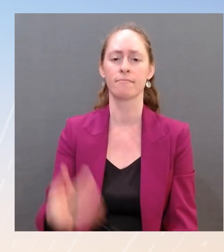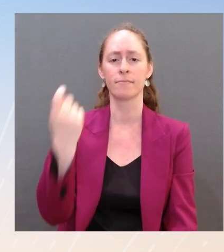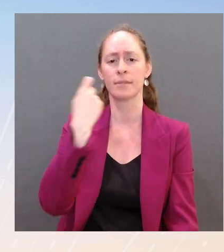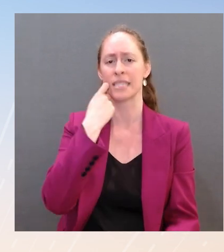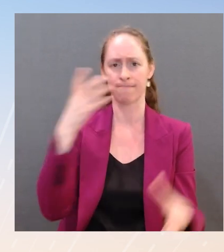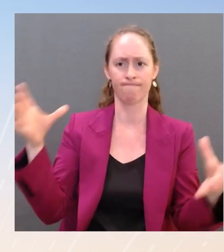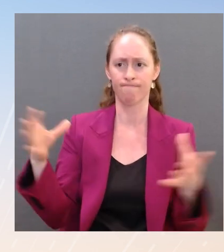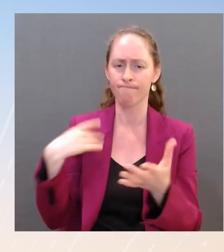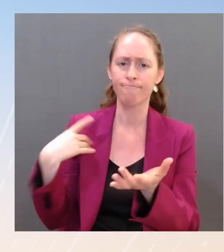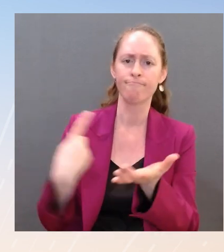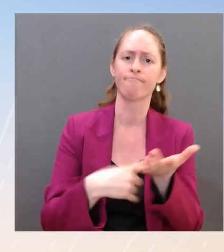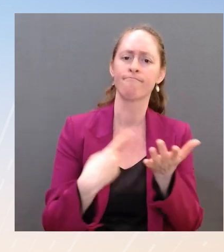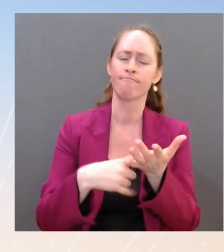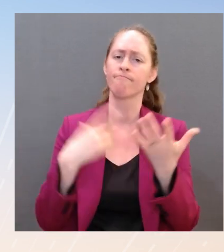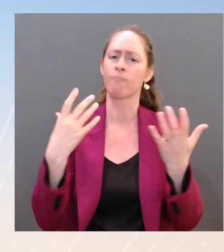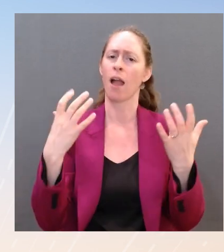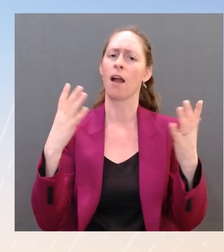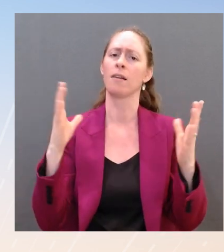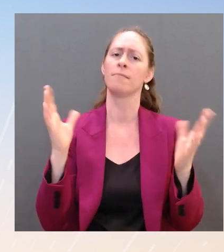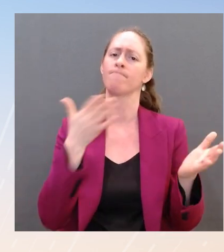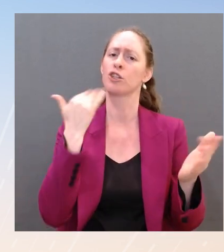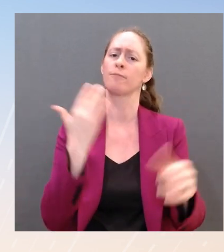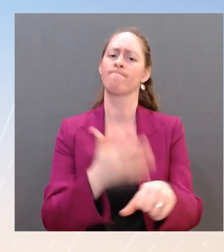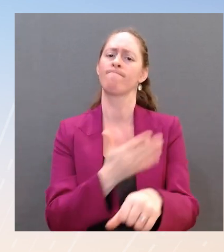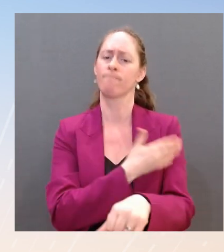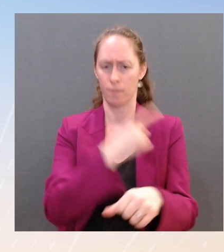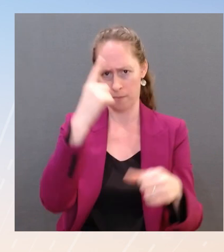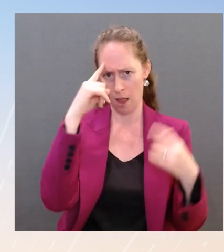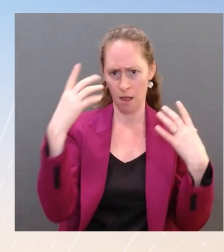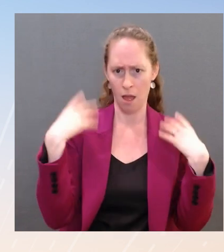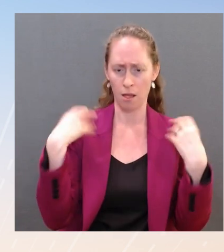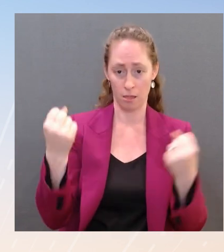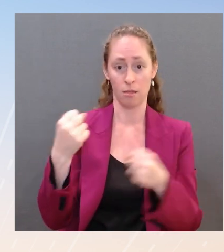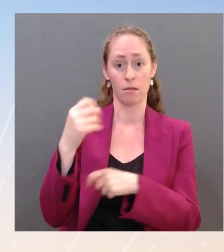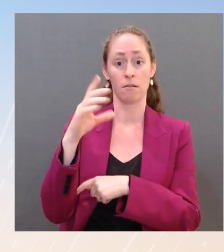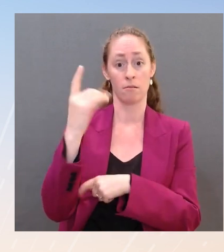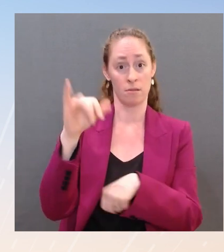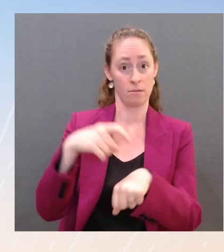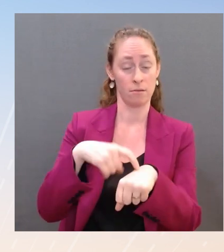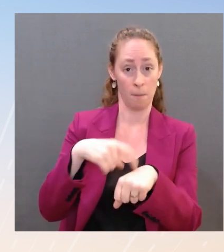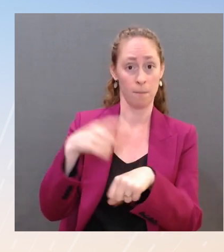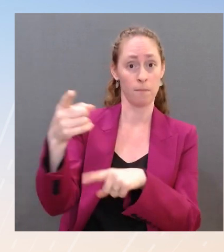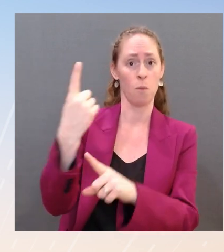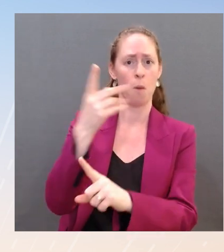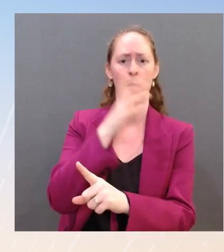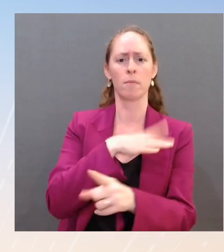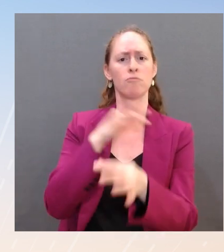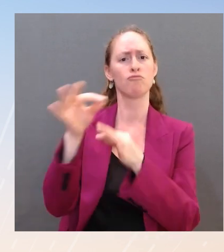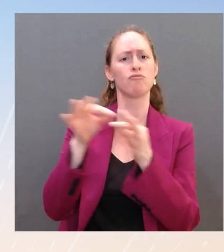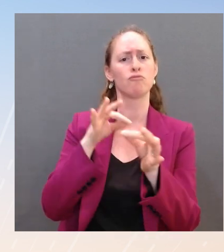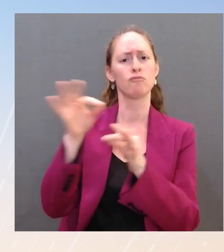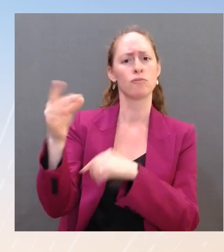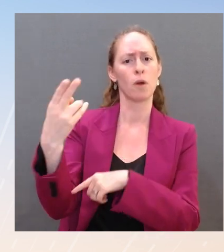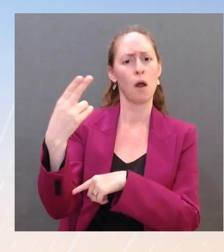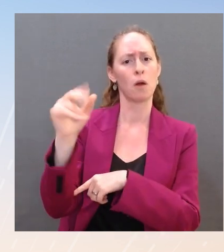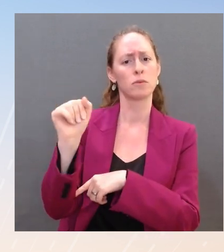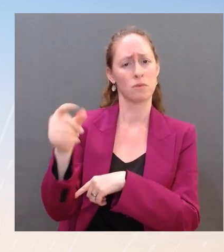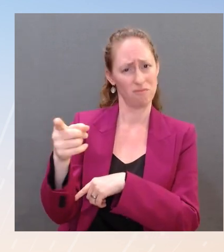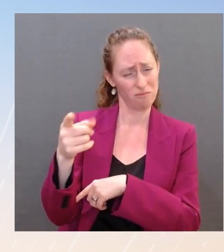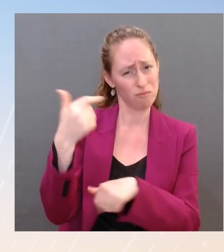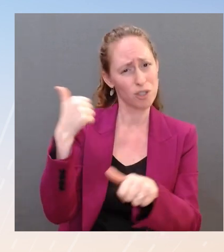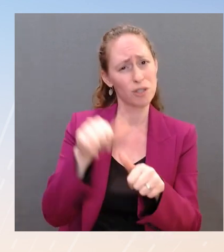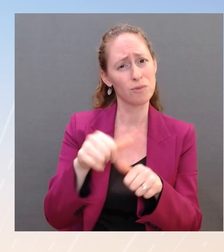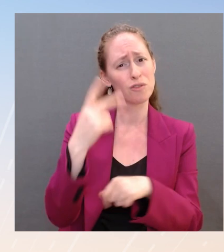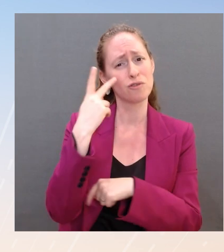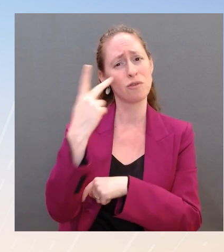her friend struggle with thoughts of suicide, said to me, and I quote, "Mental health is treated as